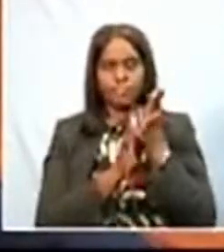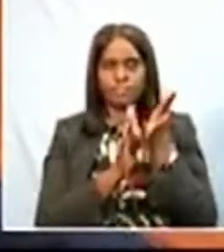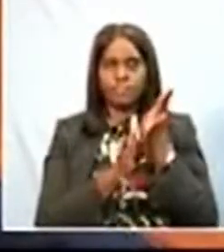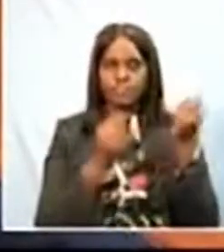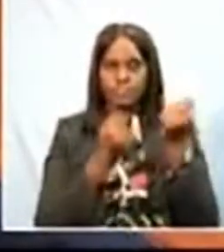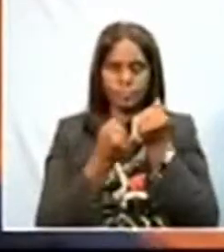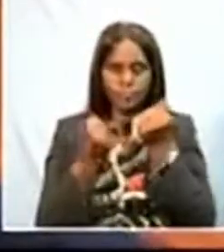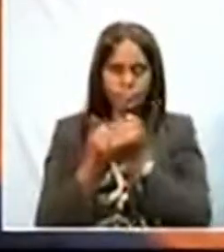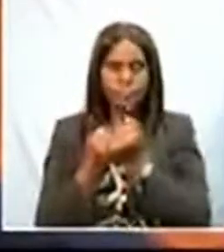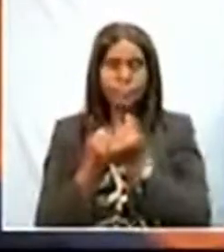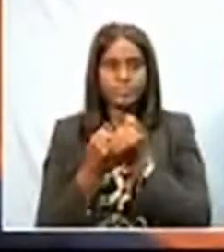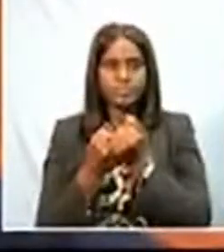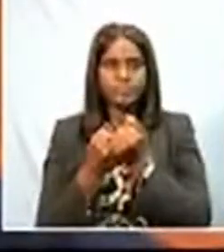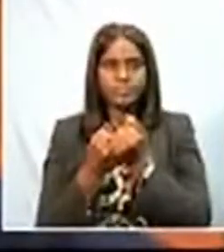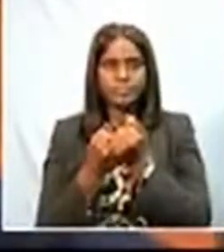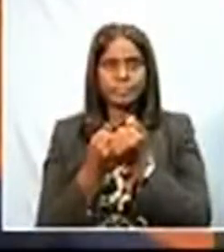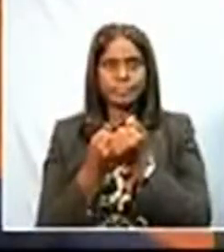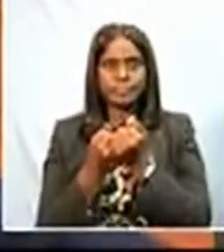bursaries.